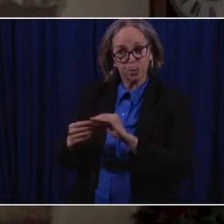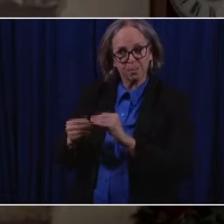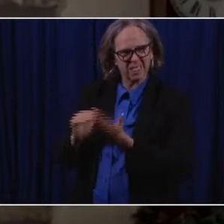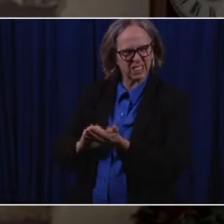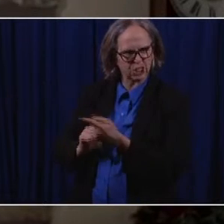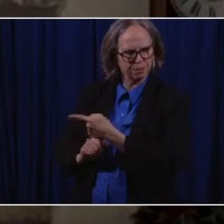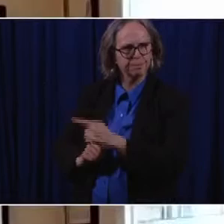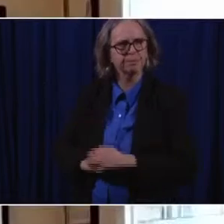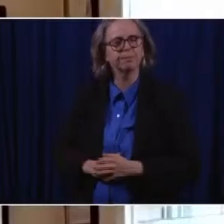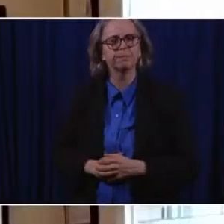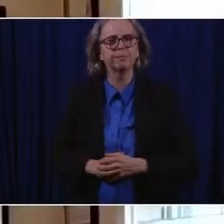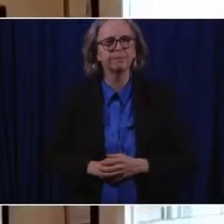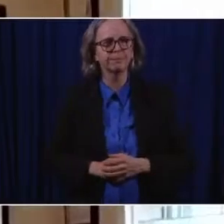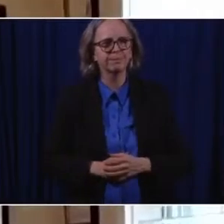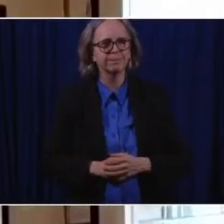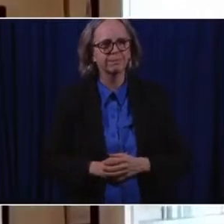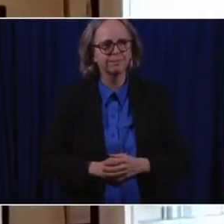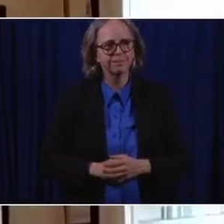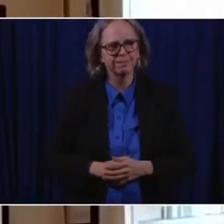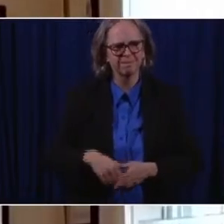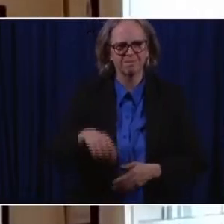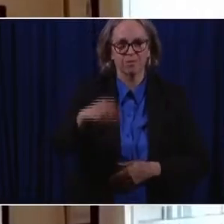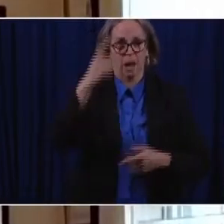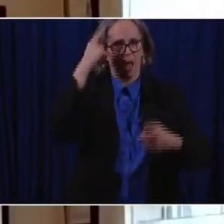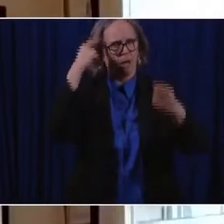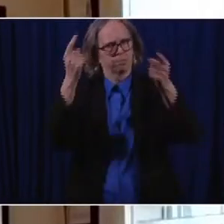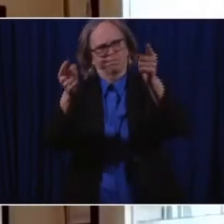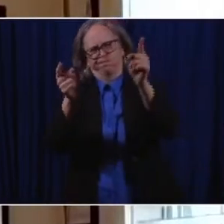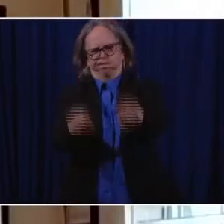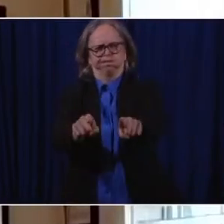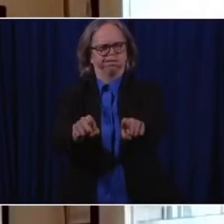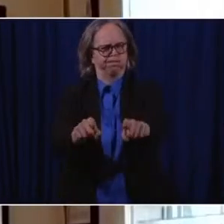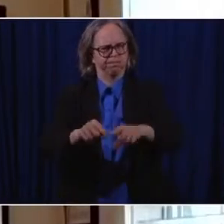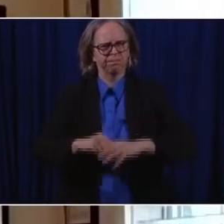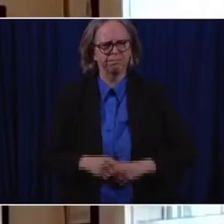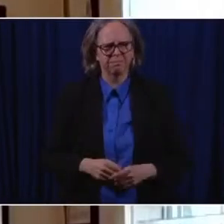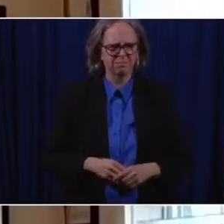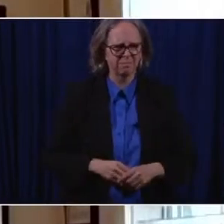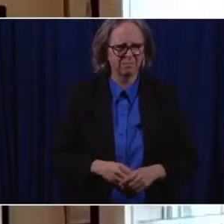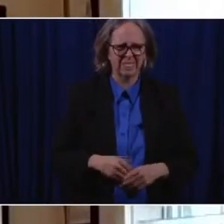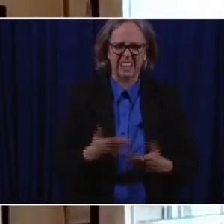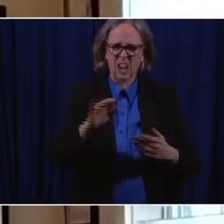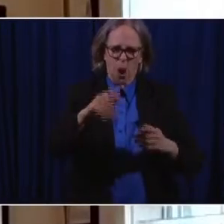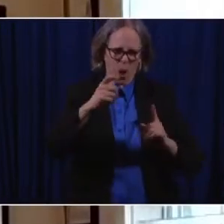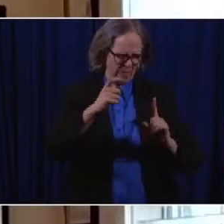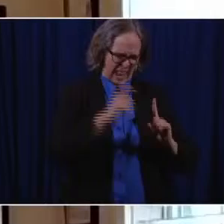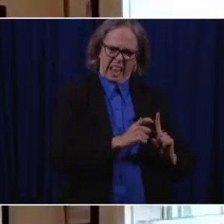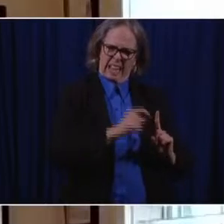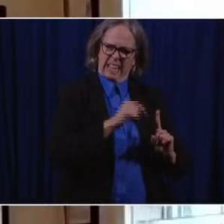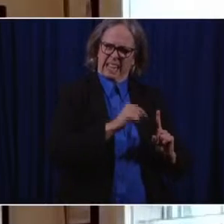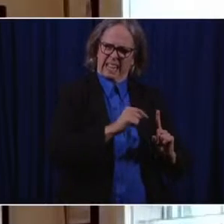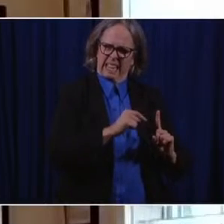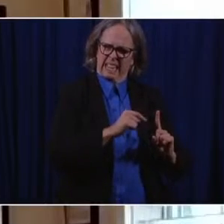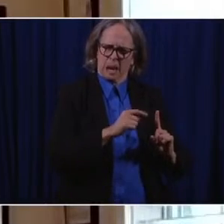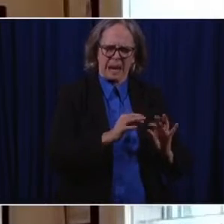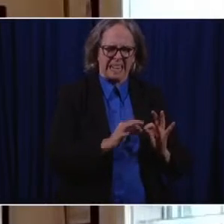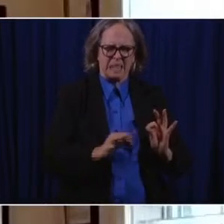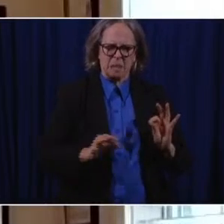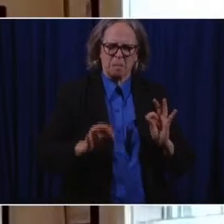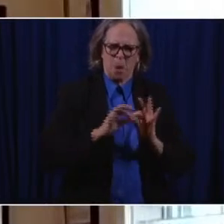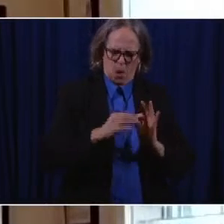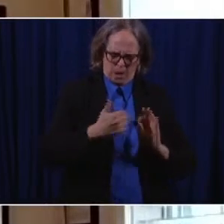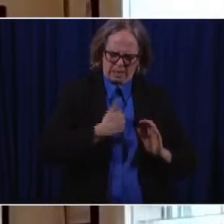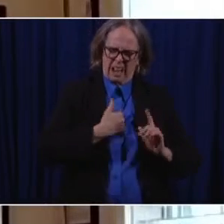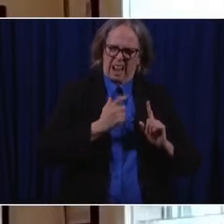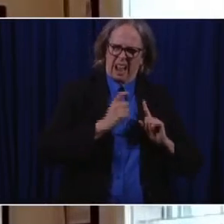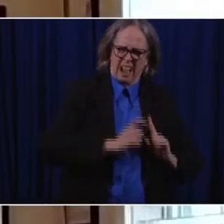question? Yeah, I would agree that quarantine is an extremely important part of our efforts to control this. But there's also